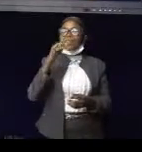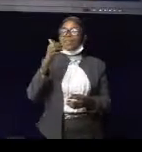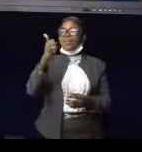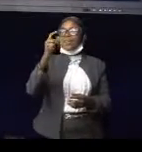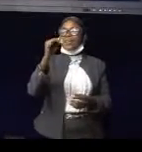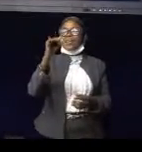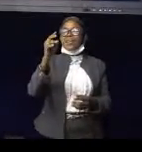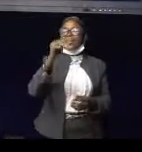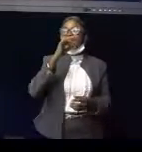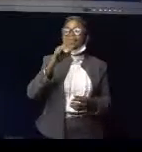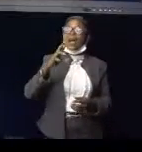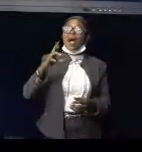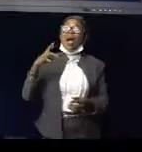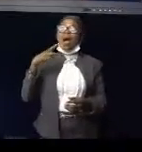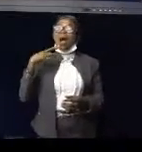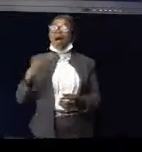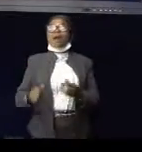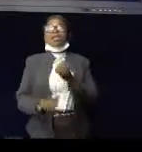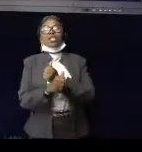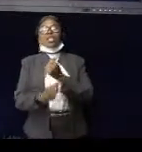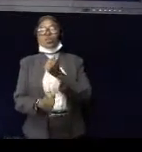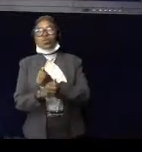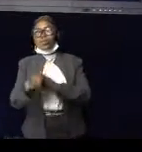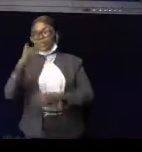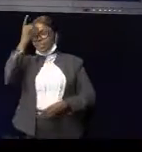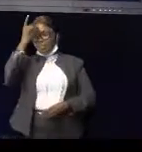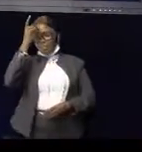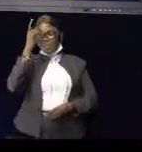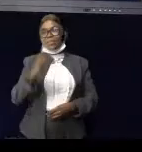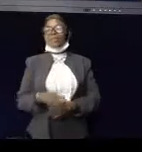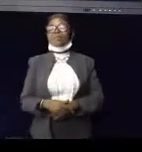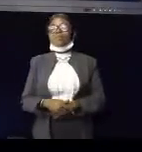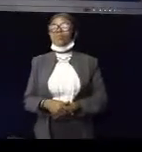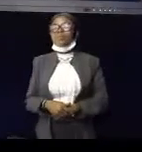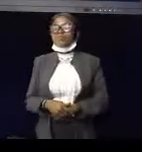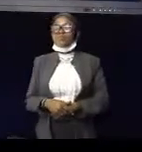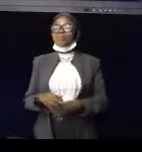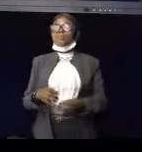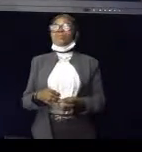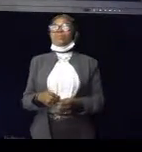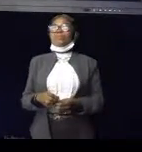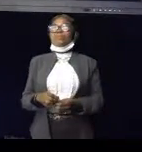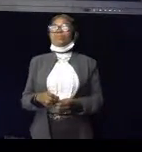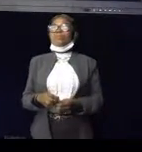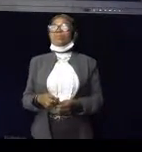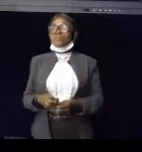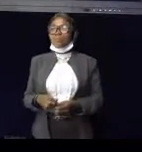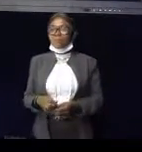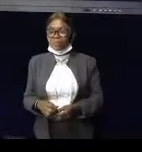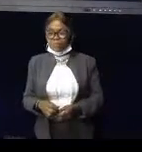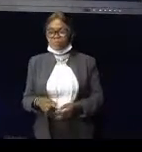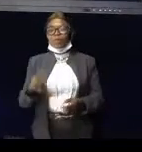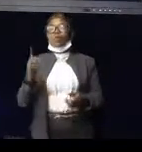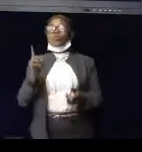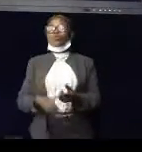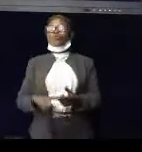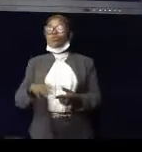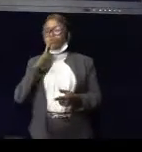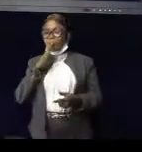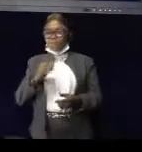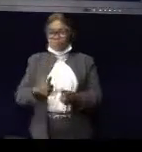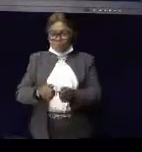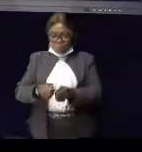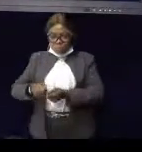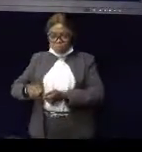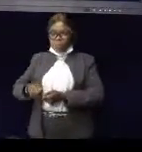dangerous diseases. They can have the following effects on the infected person and the society at large. One,